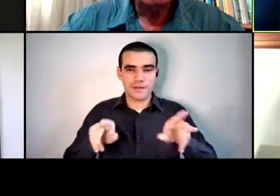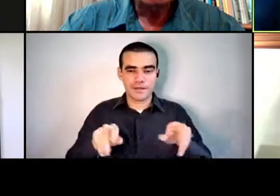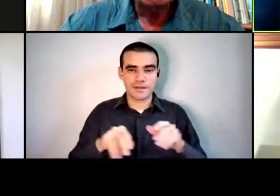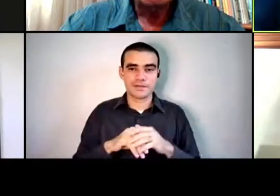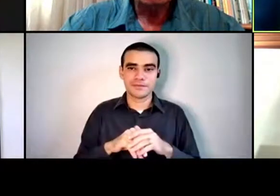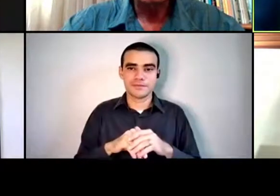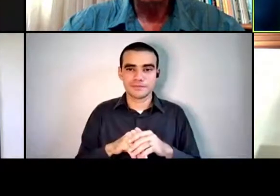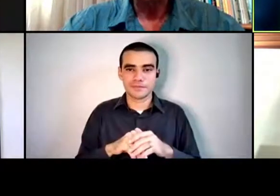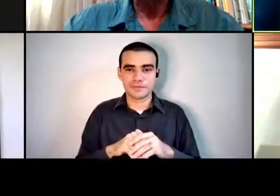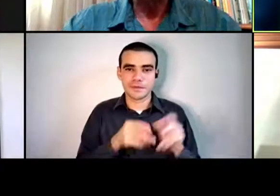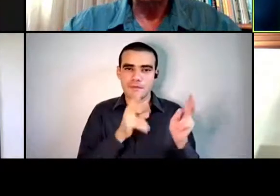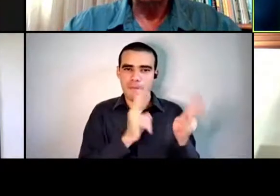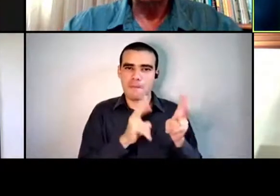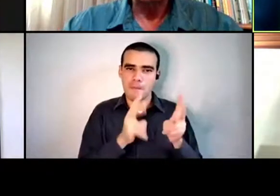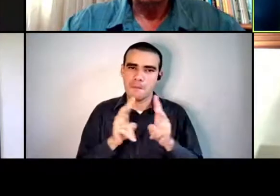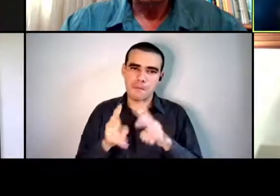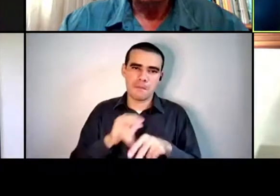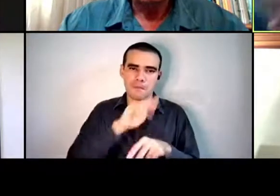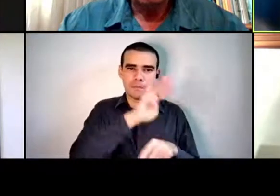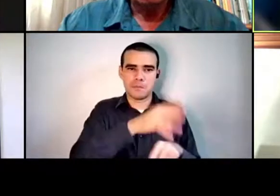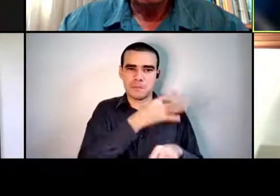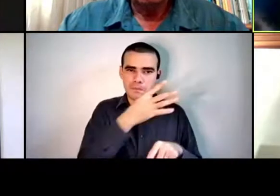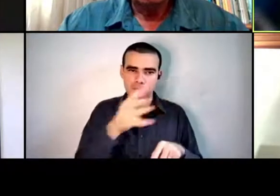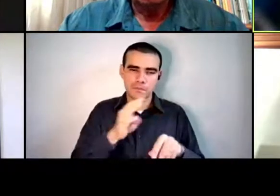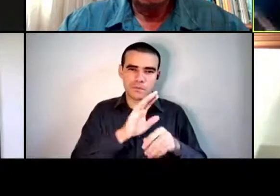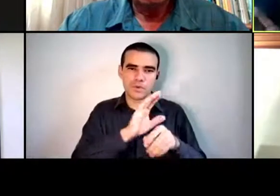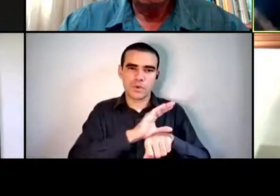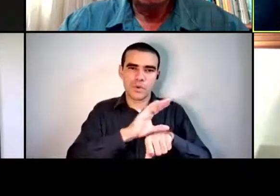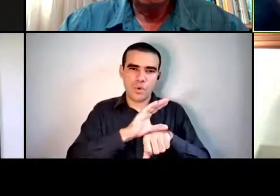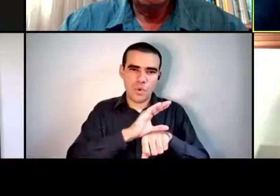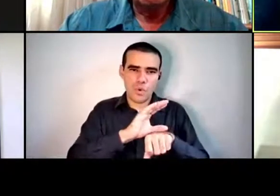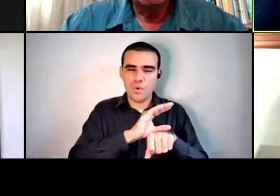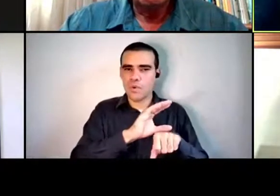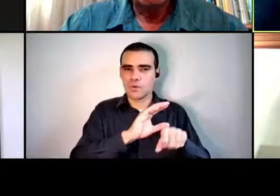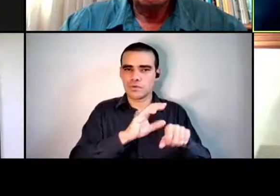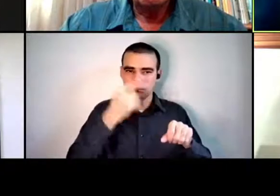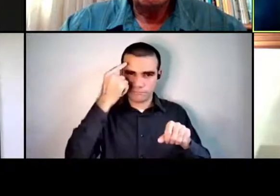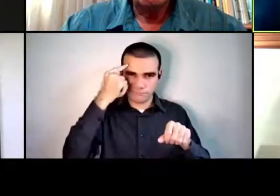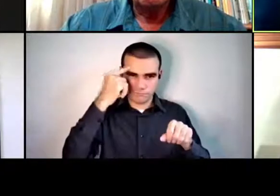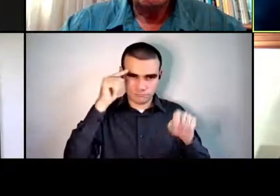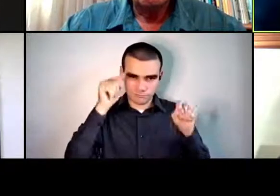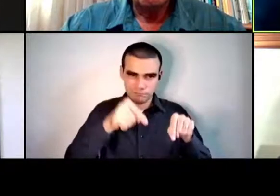uniform. There is no curriculum matrix that is